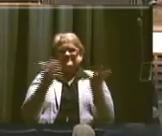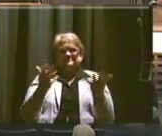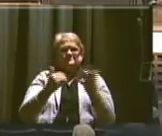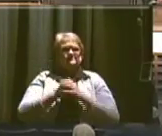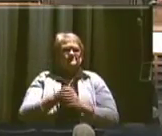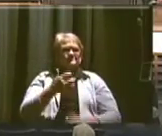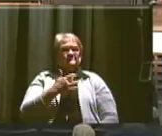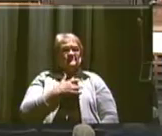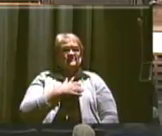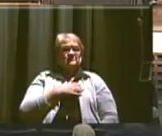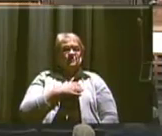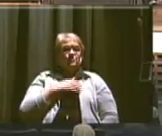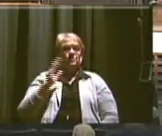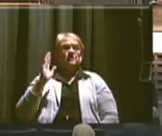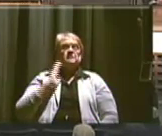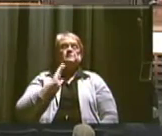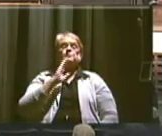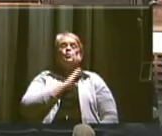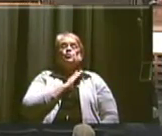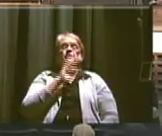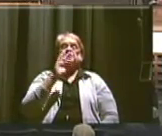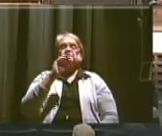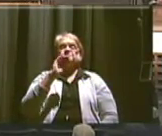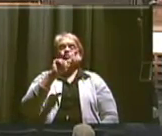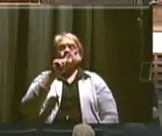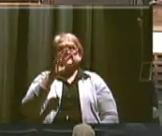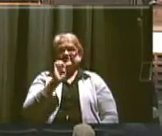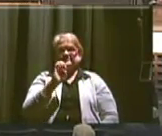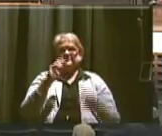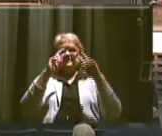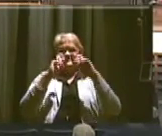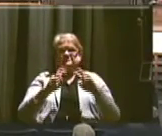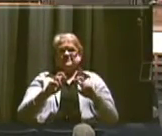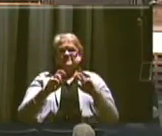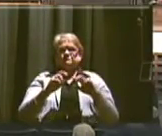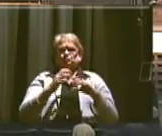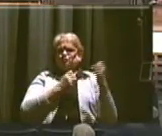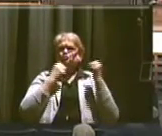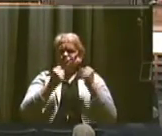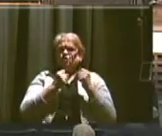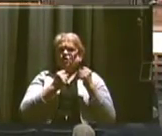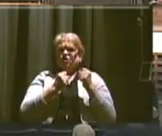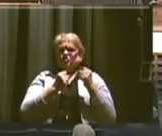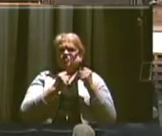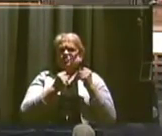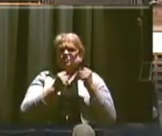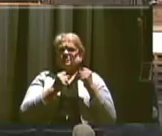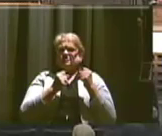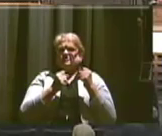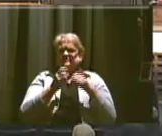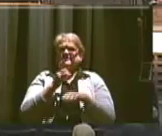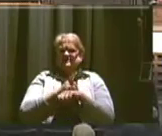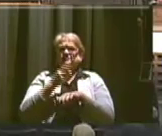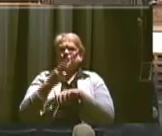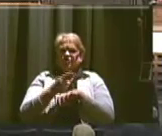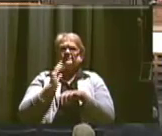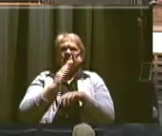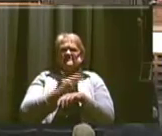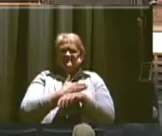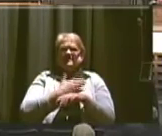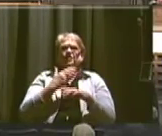in the formative assessment was quite strong that Dr. Hargens is our leader, that we